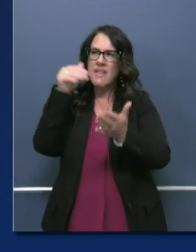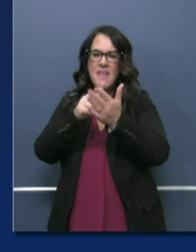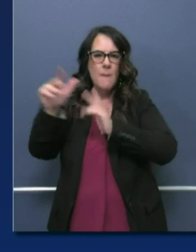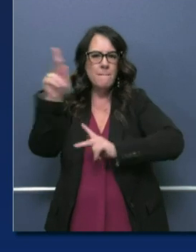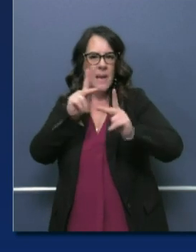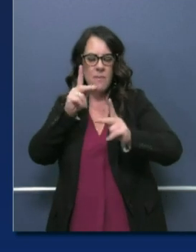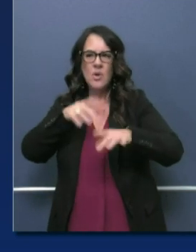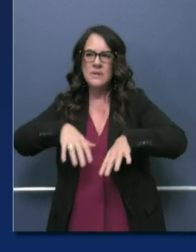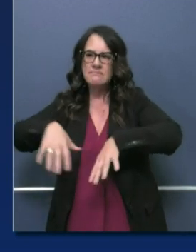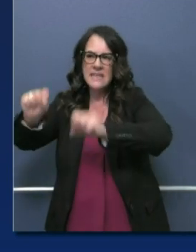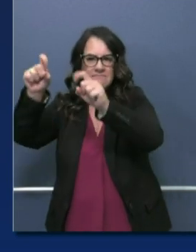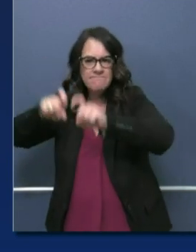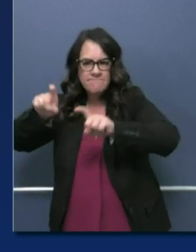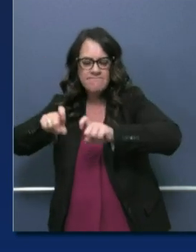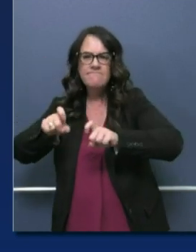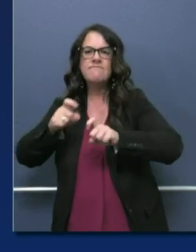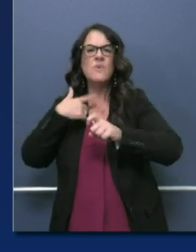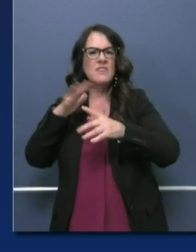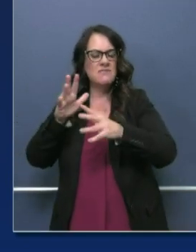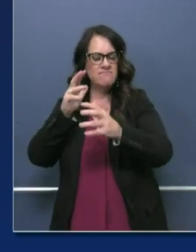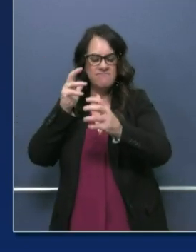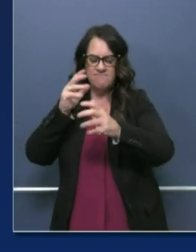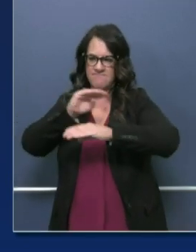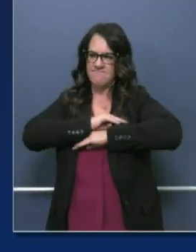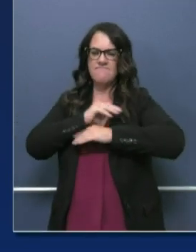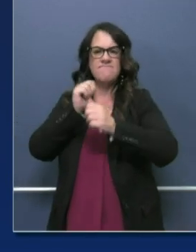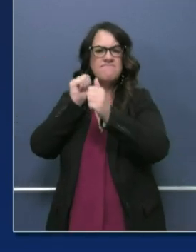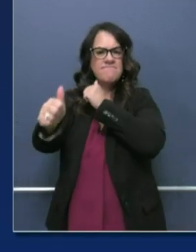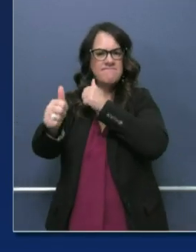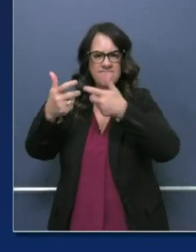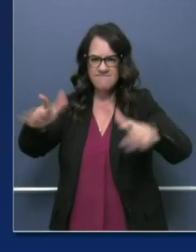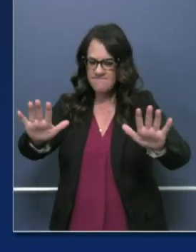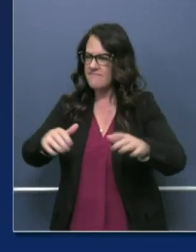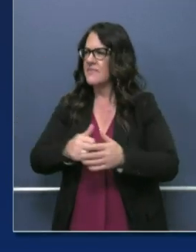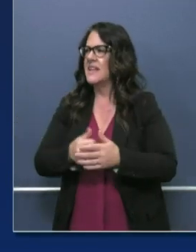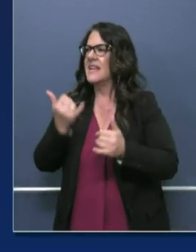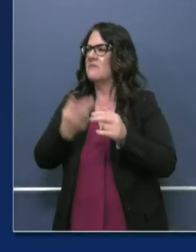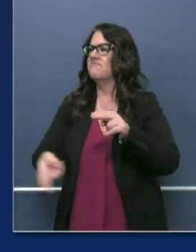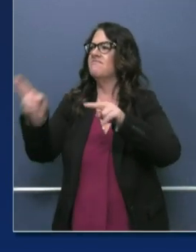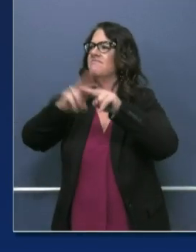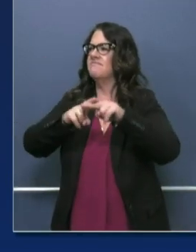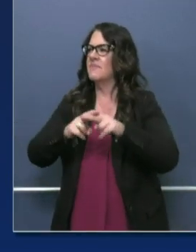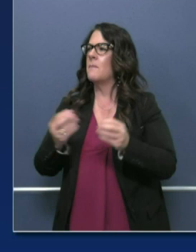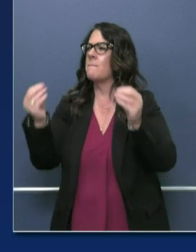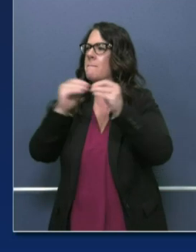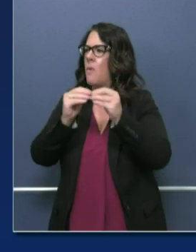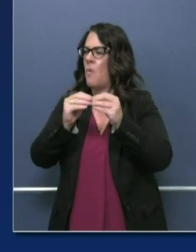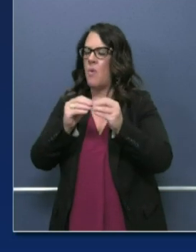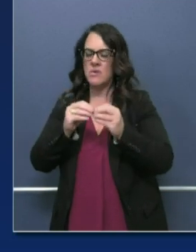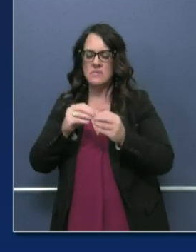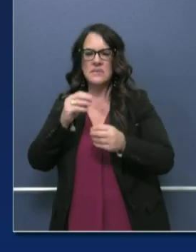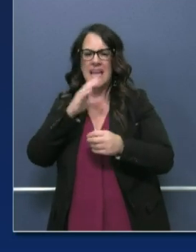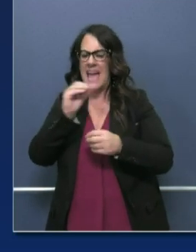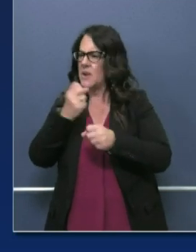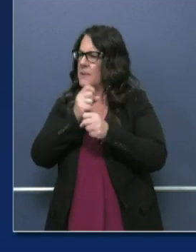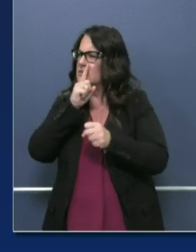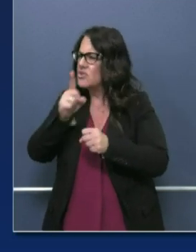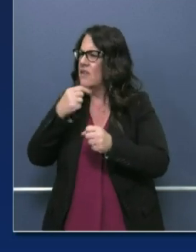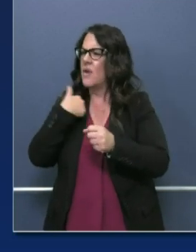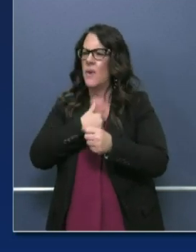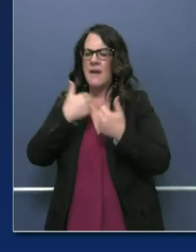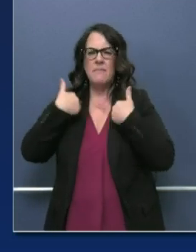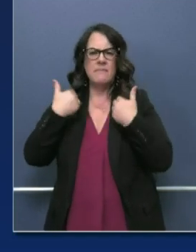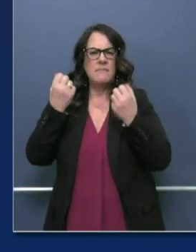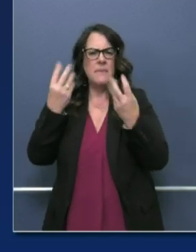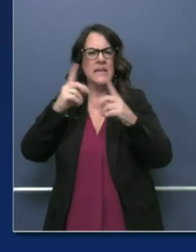86 new testing sites statewide that are going to be focused on both rural and urban underserved areas to make sure that we can